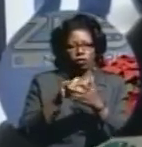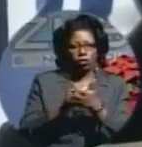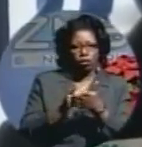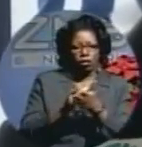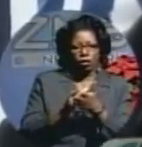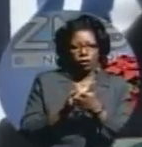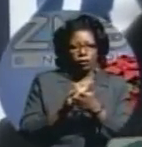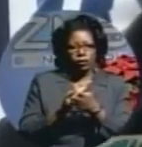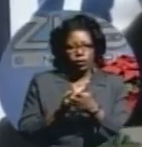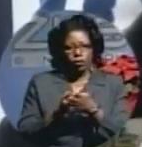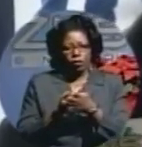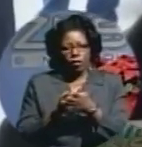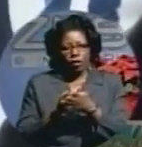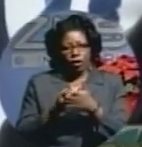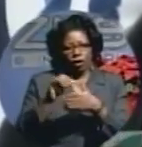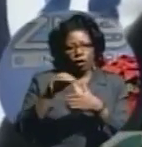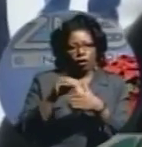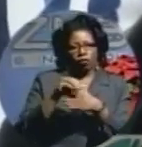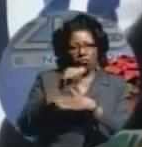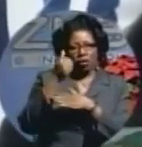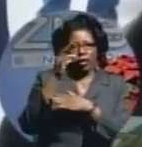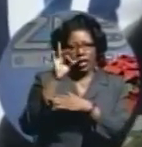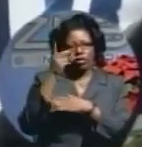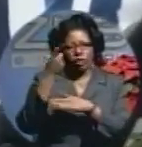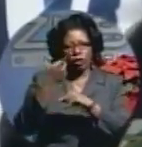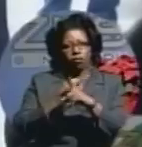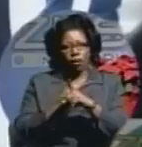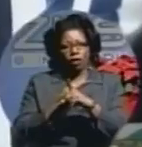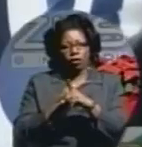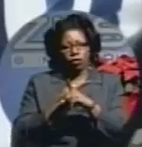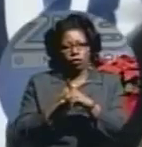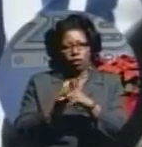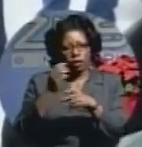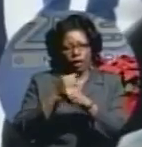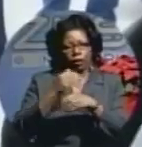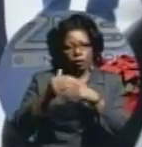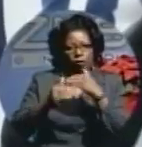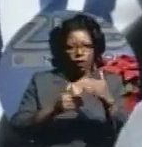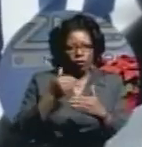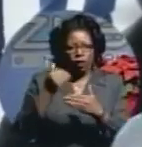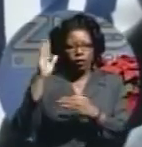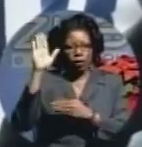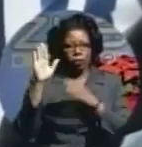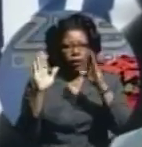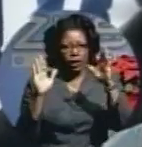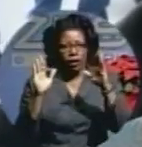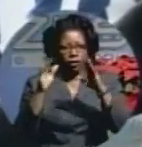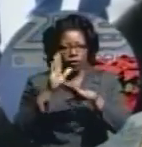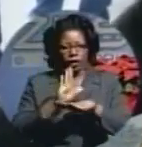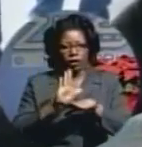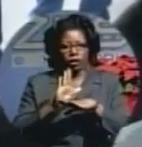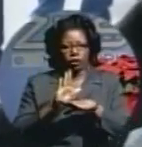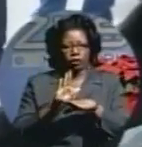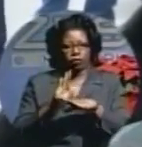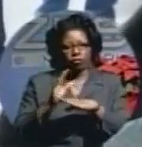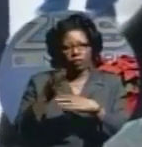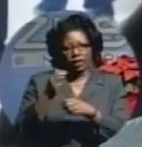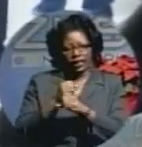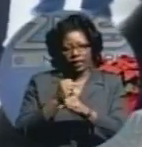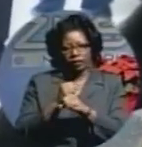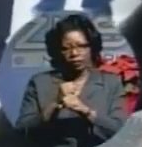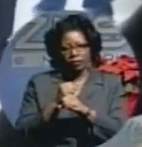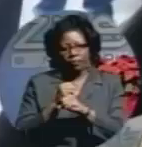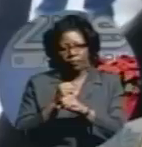come about for another 18 months thereafter, because it'll take the process of bidding, settling who will get the